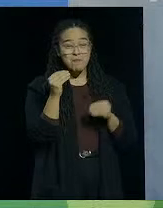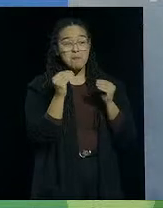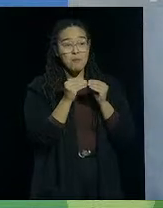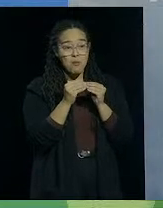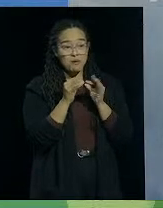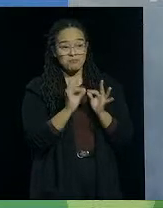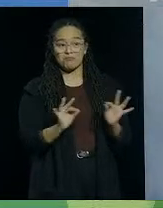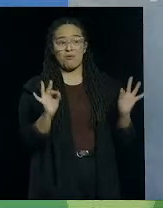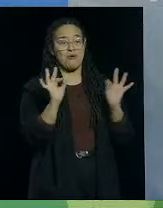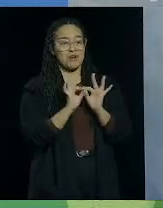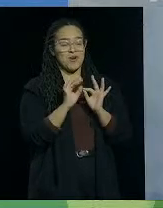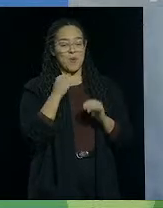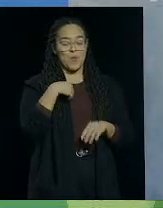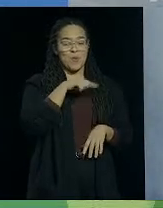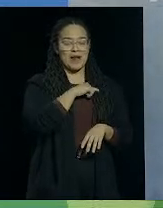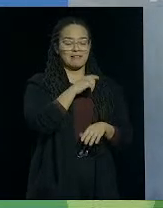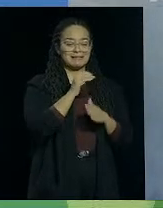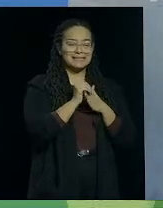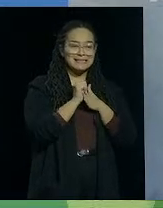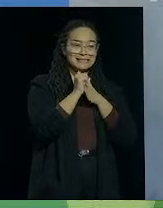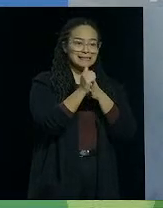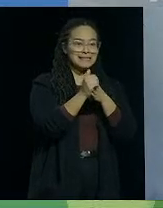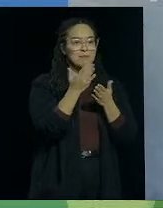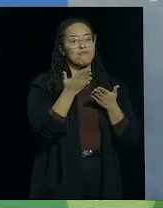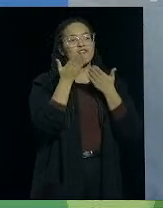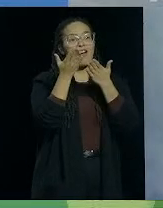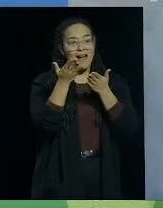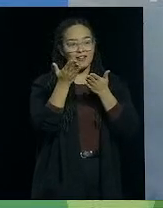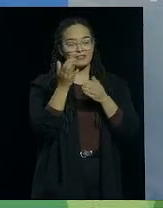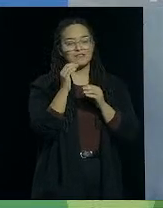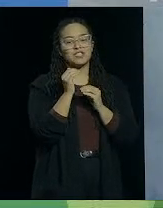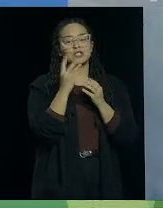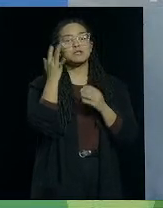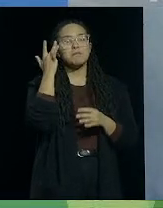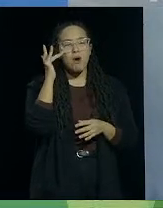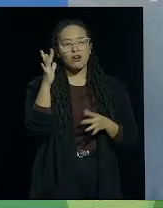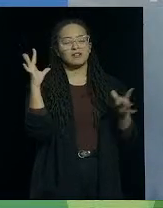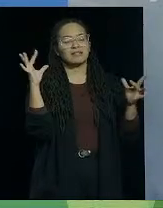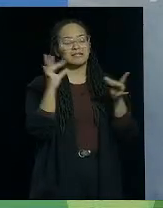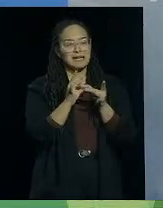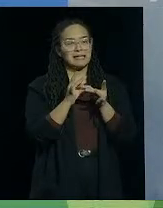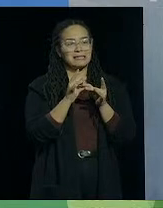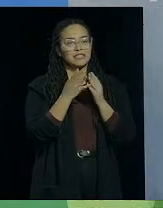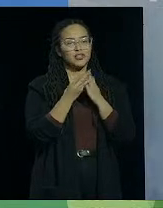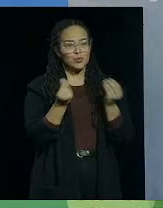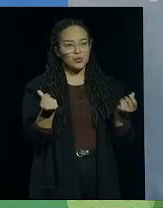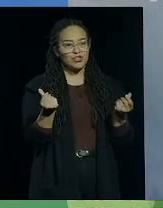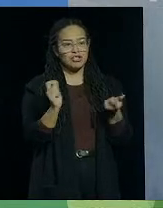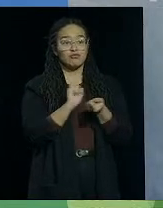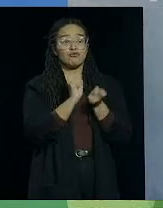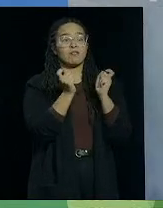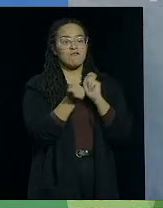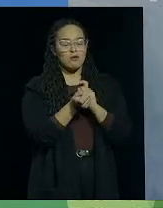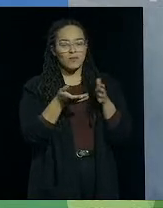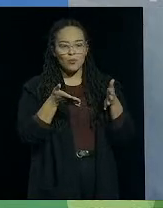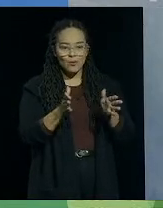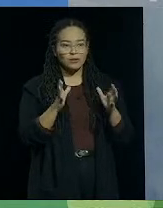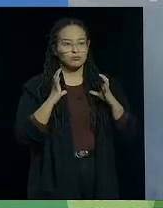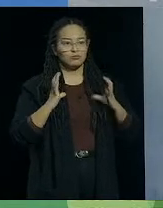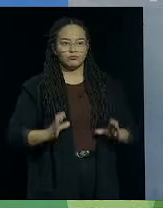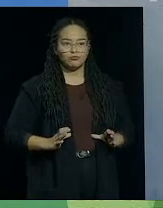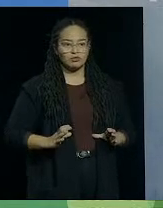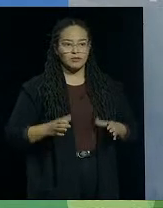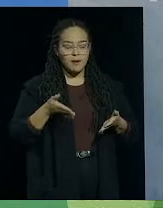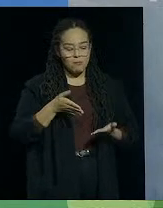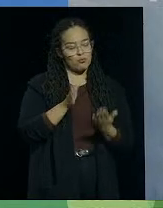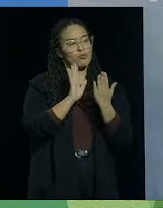important, we are the leading provider of smart, connected solutions that are transforming the way